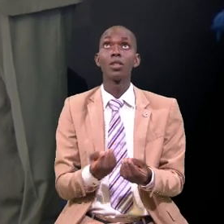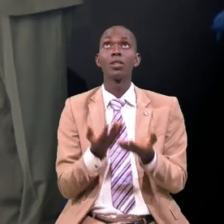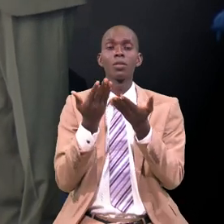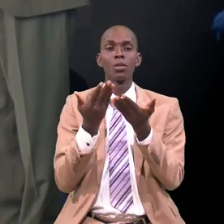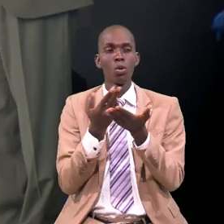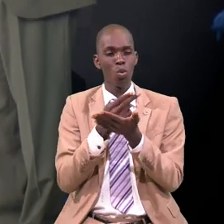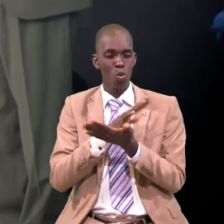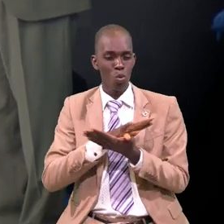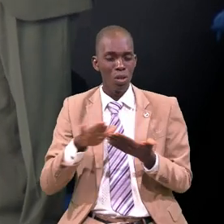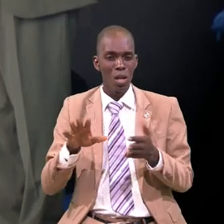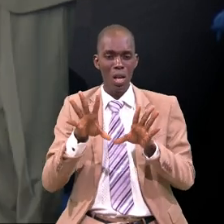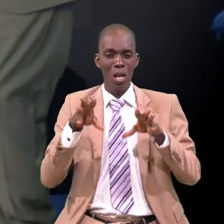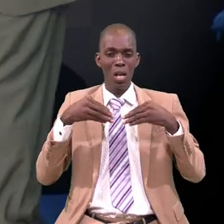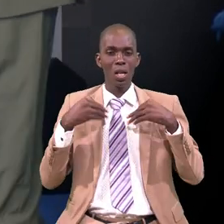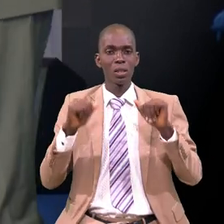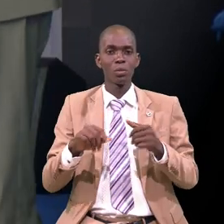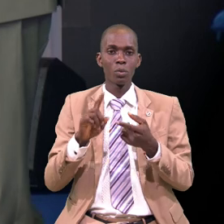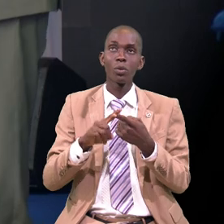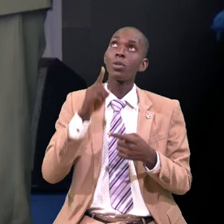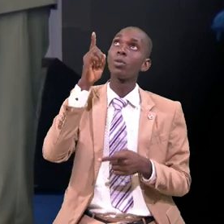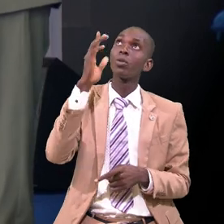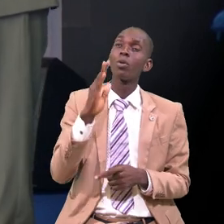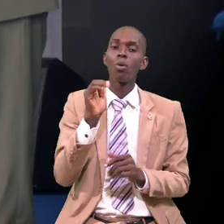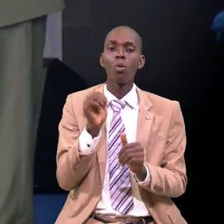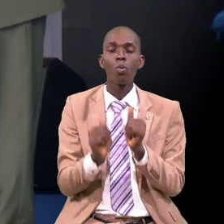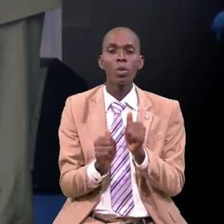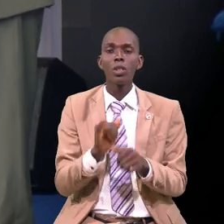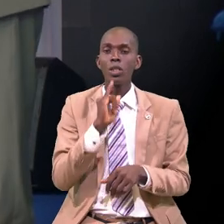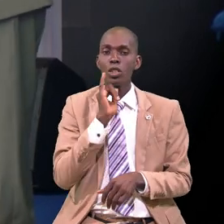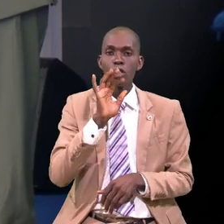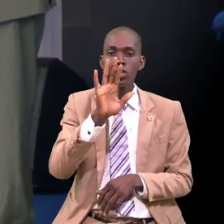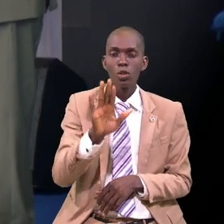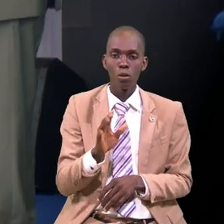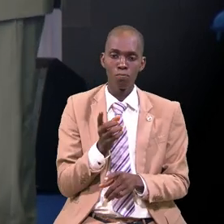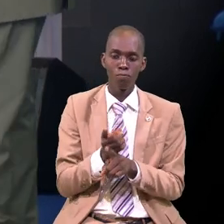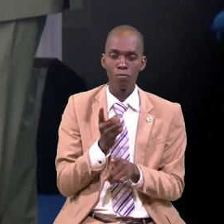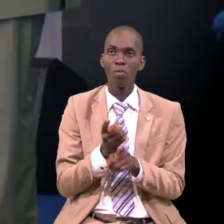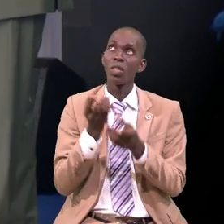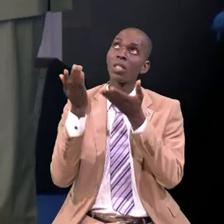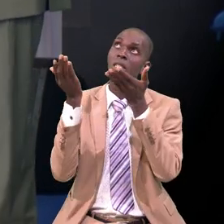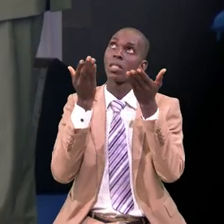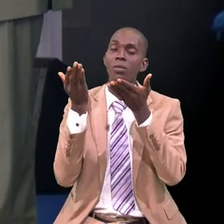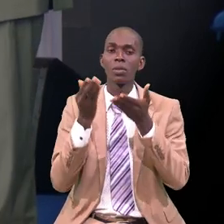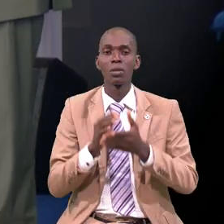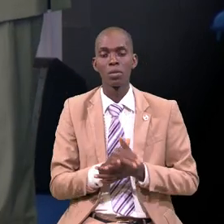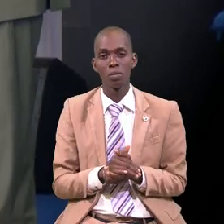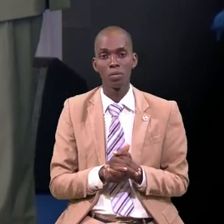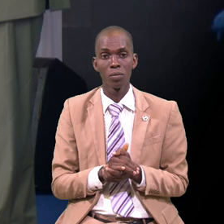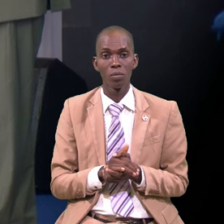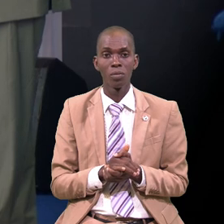holy, acceptable unto God, which is your reasonable service.